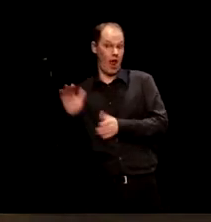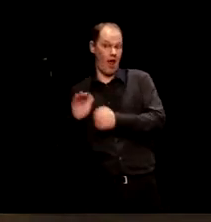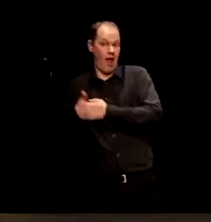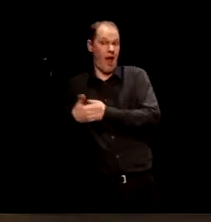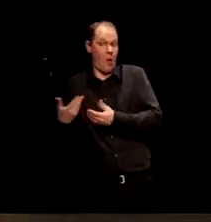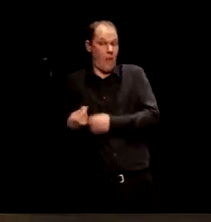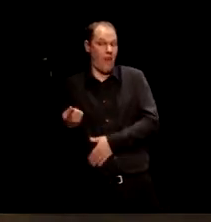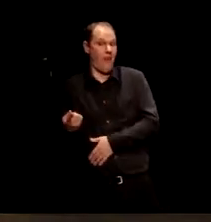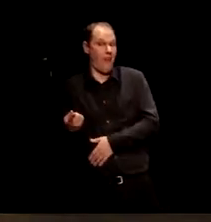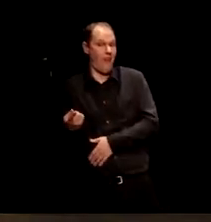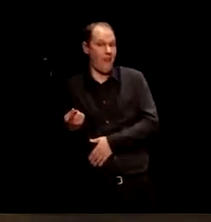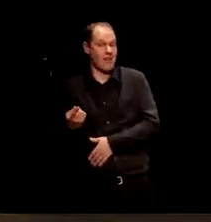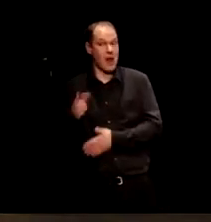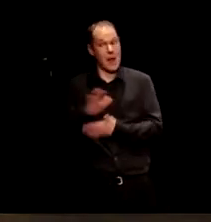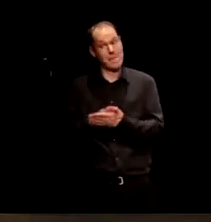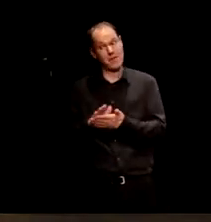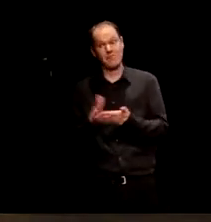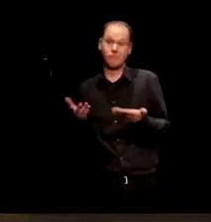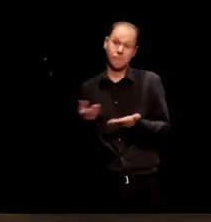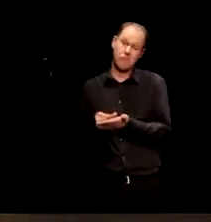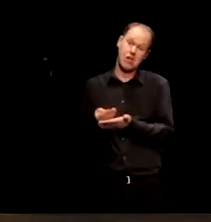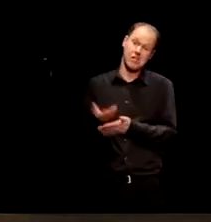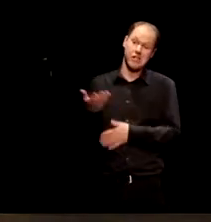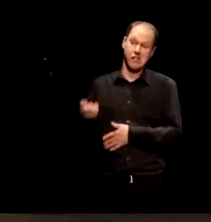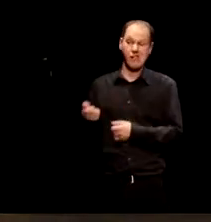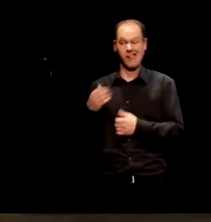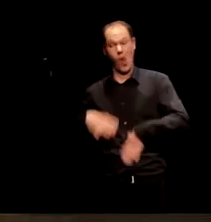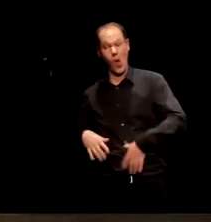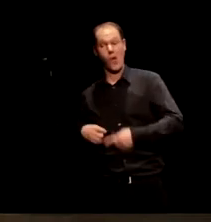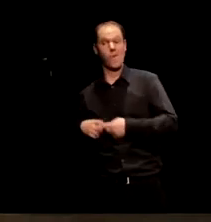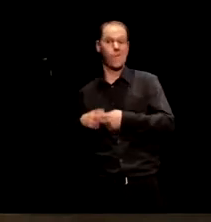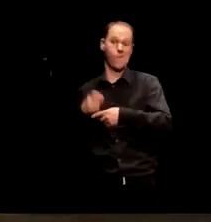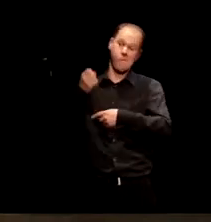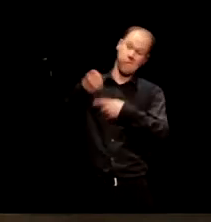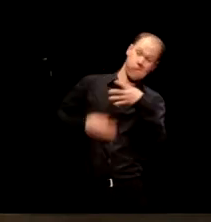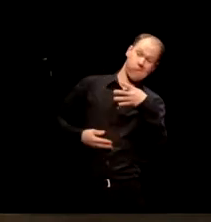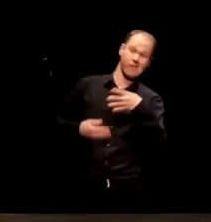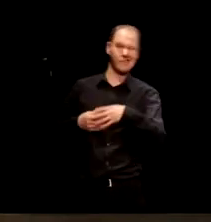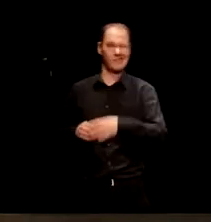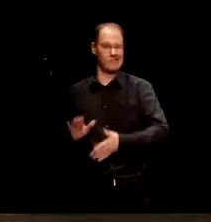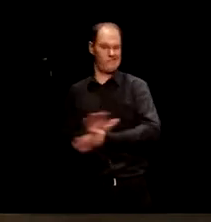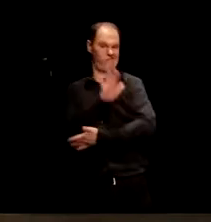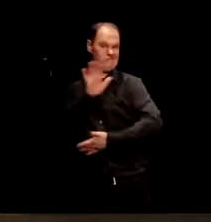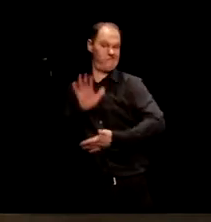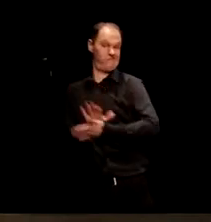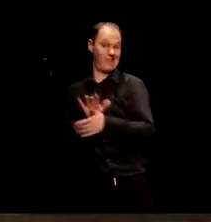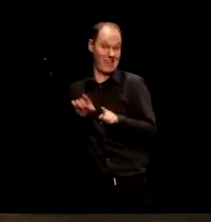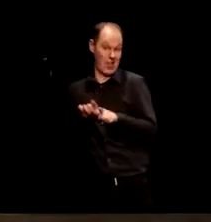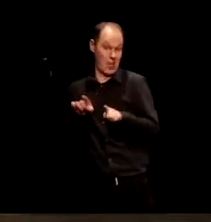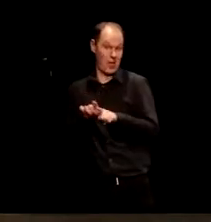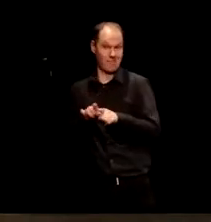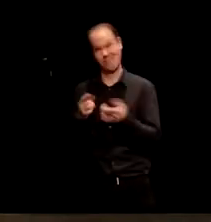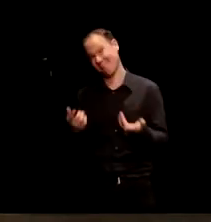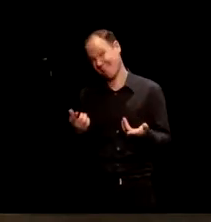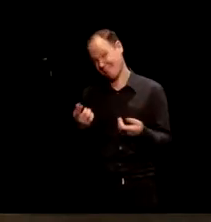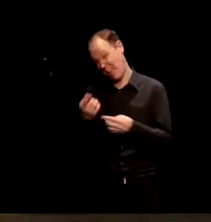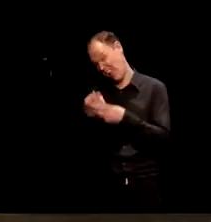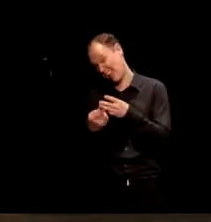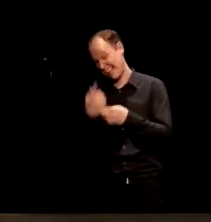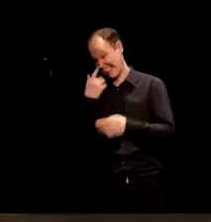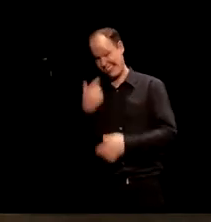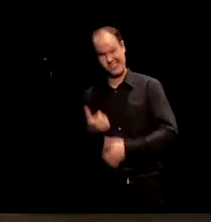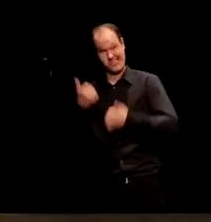is clothes and money and possibly a good time, if you can call any of that a good